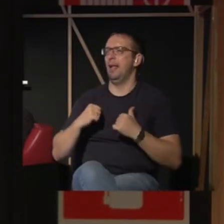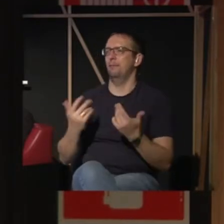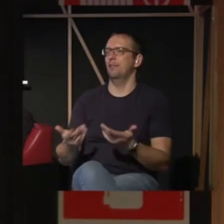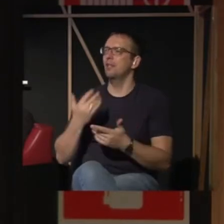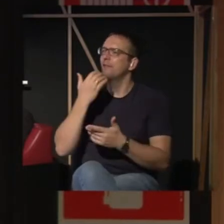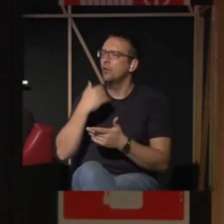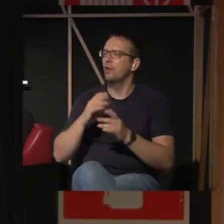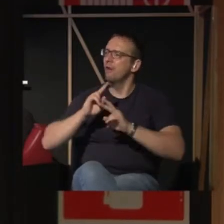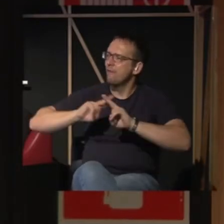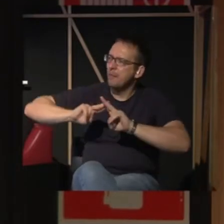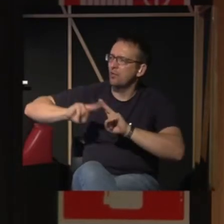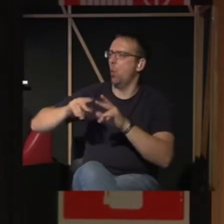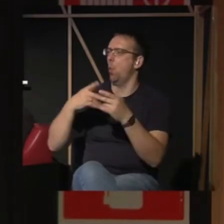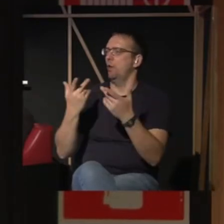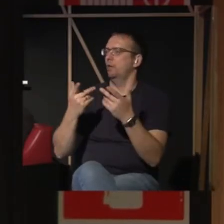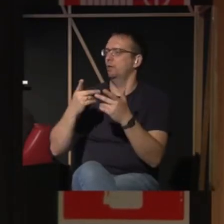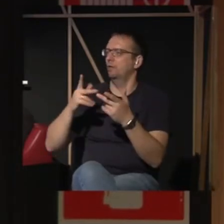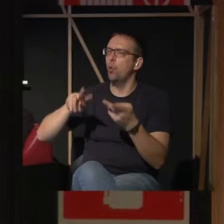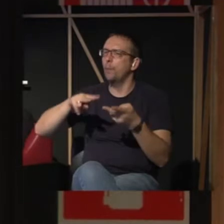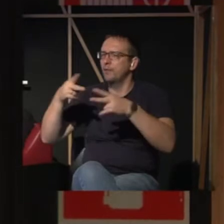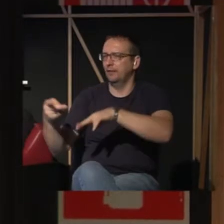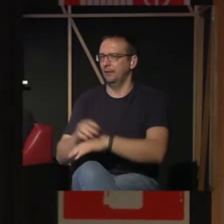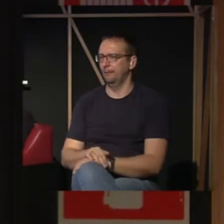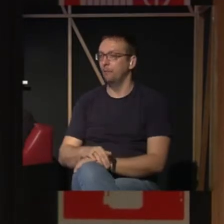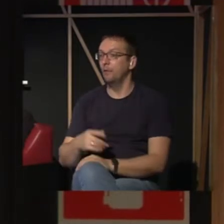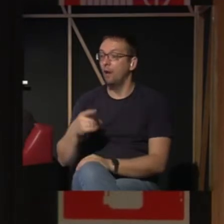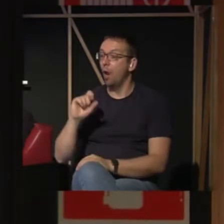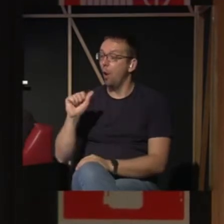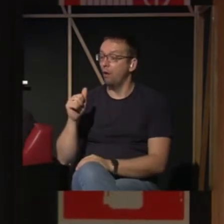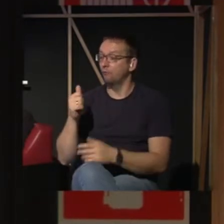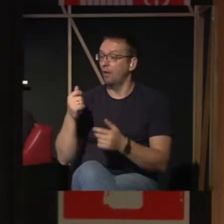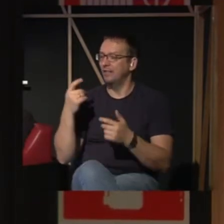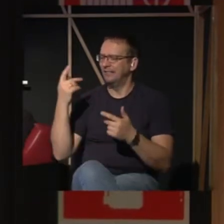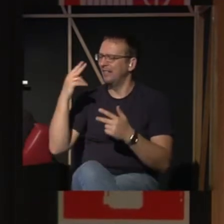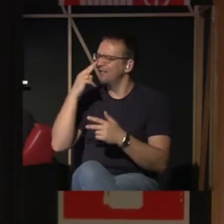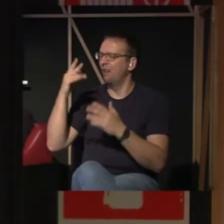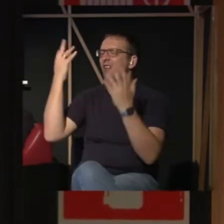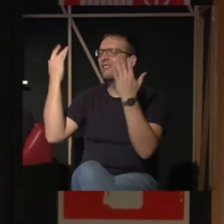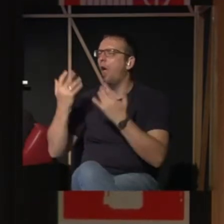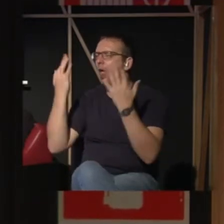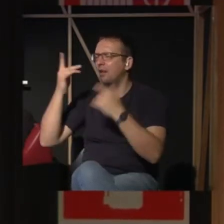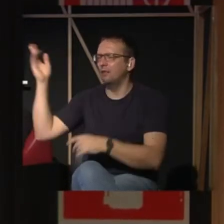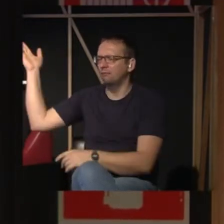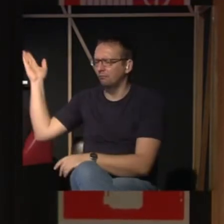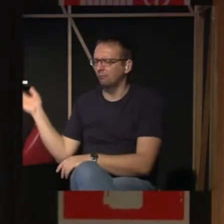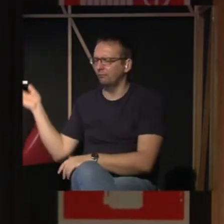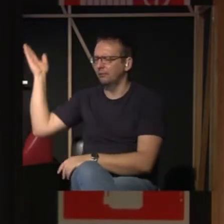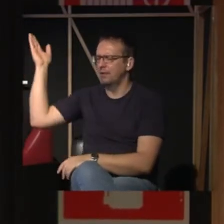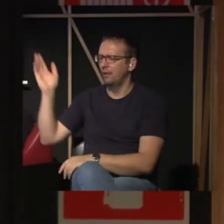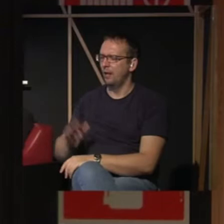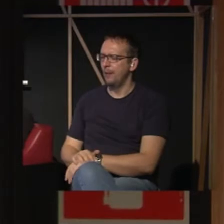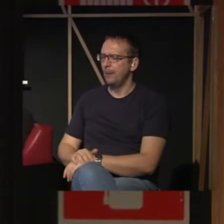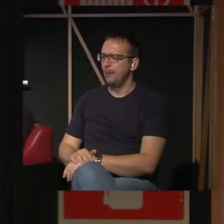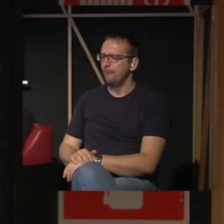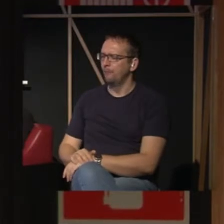is a huge success out of all of the seats that we made available. And here you have the numbers across all